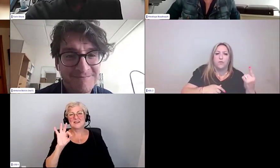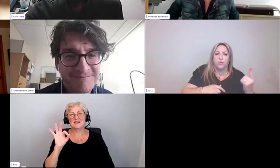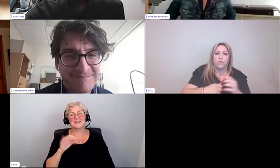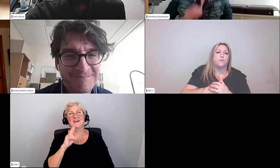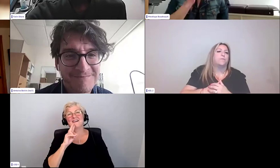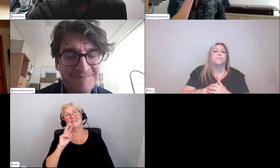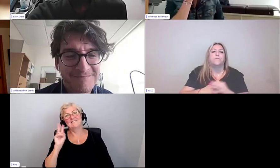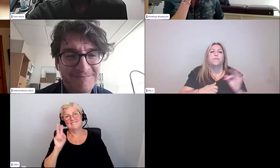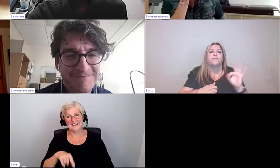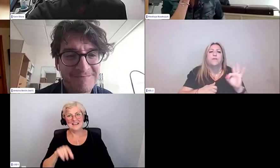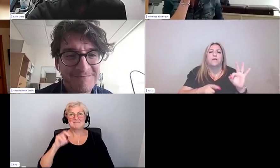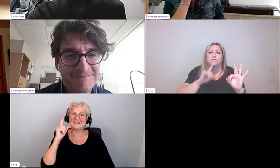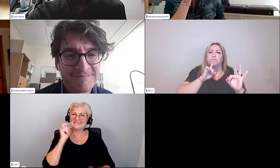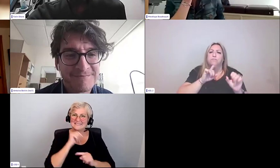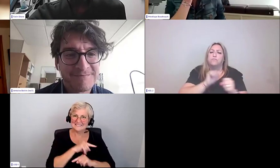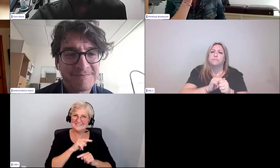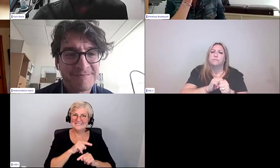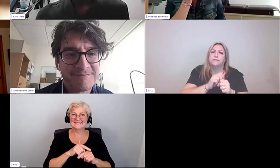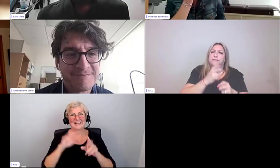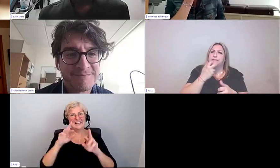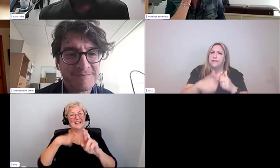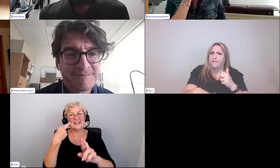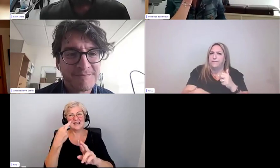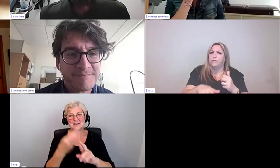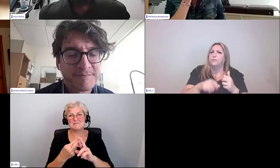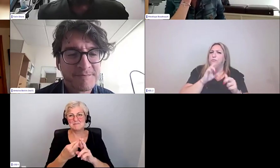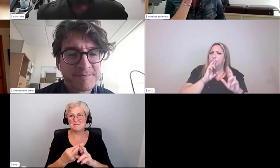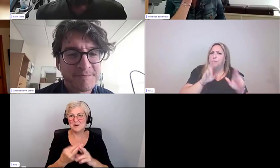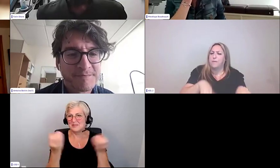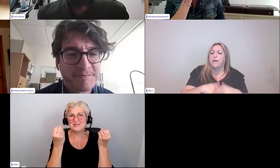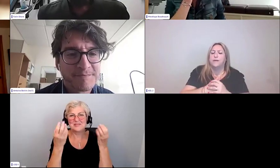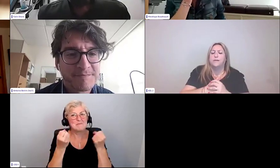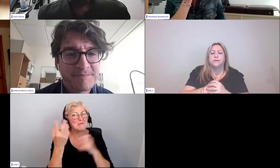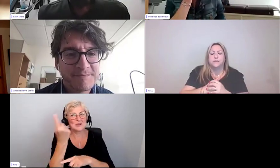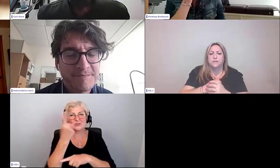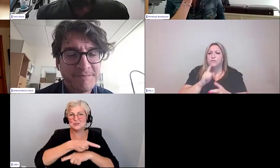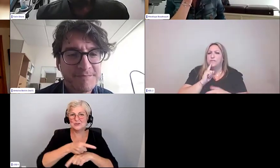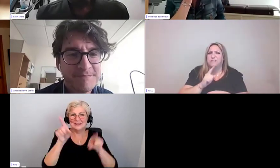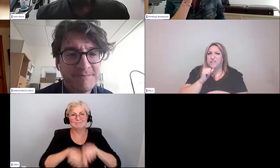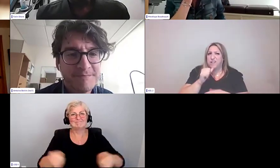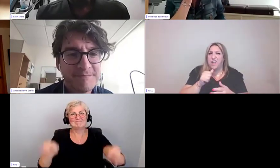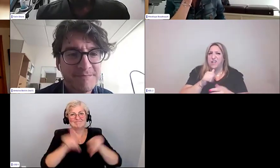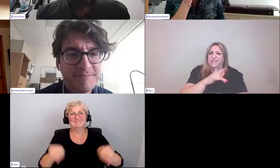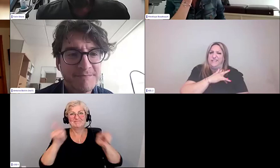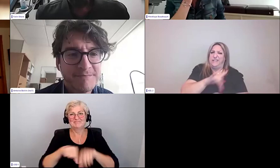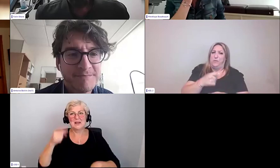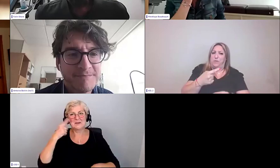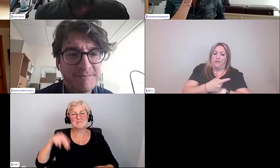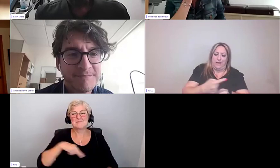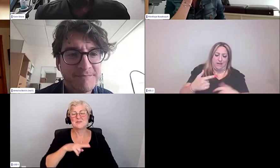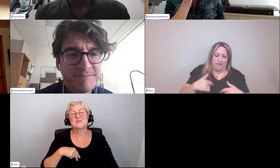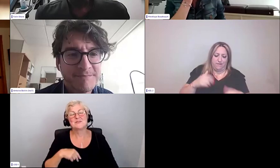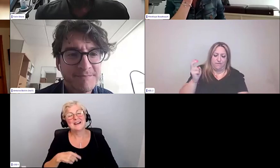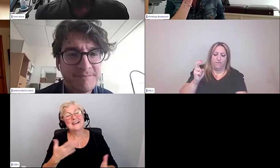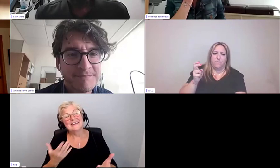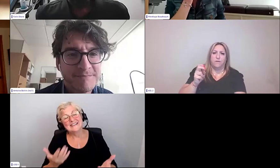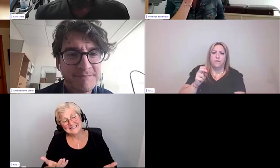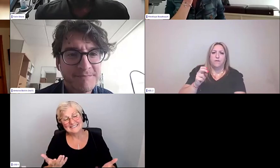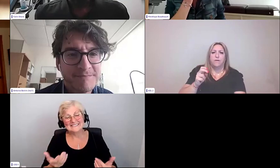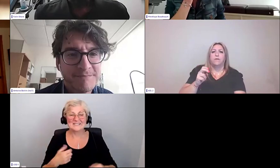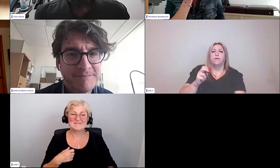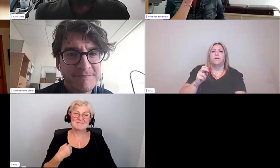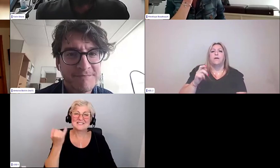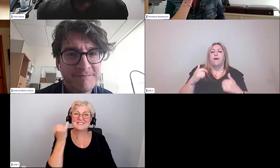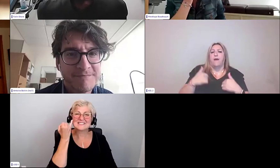Oh, it's really difficult to respond to this. There's really not any typical day for us.